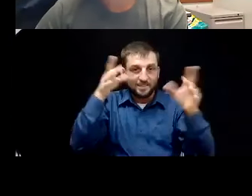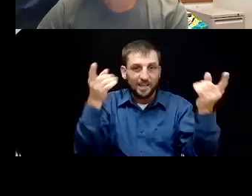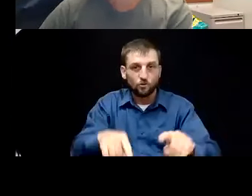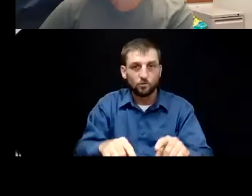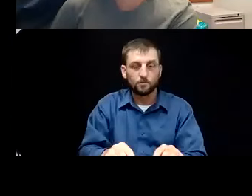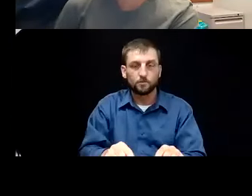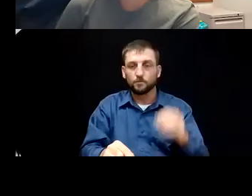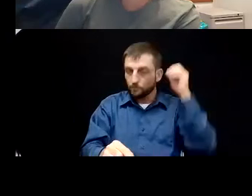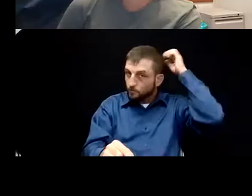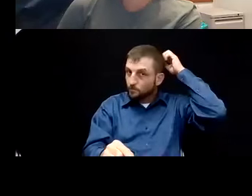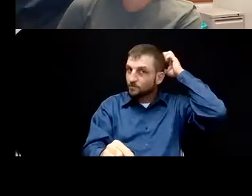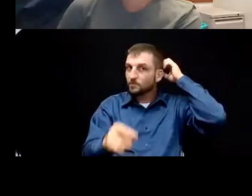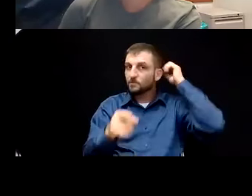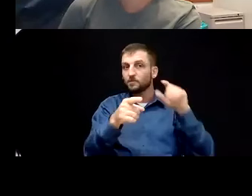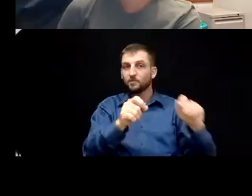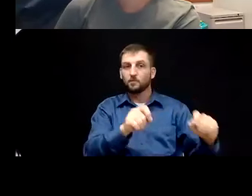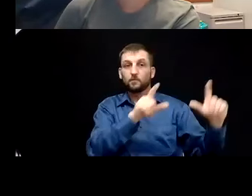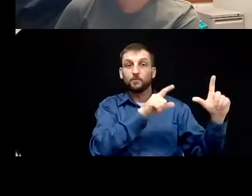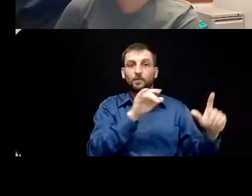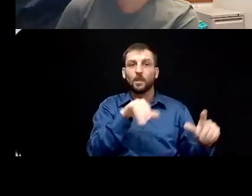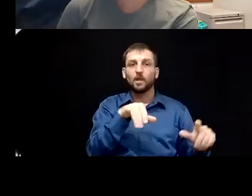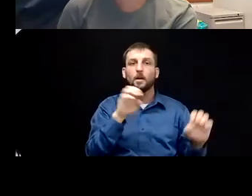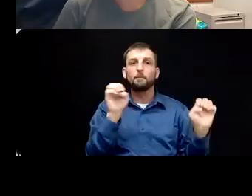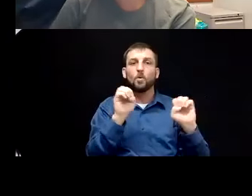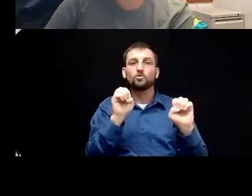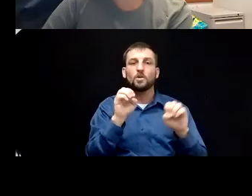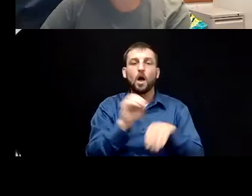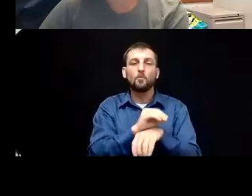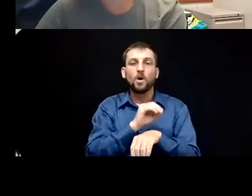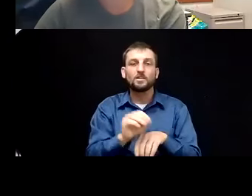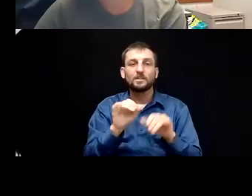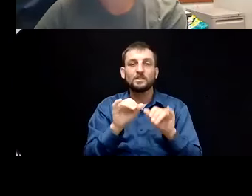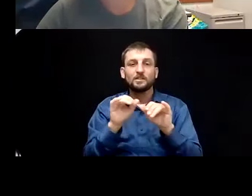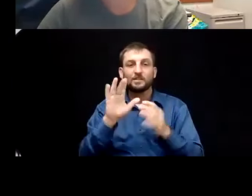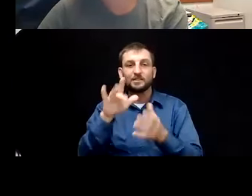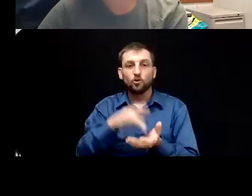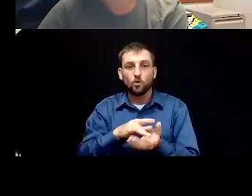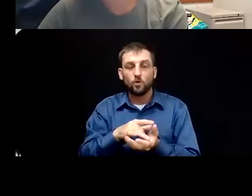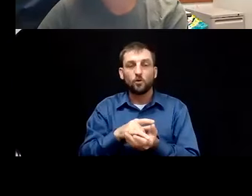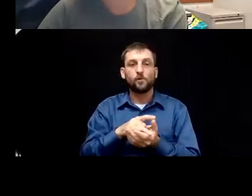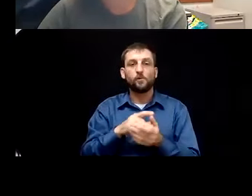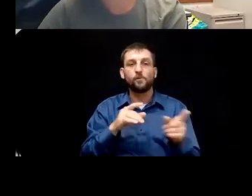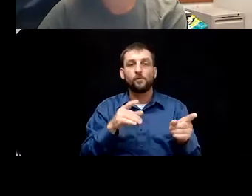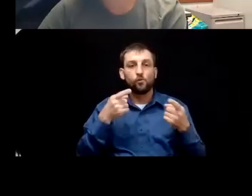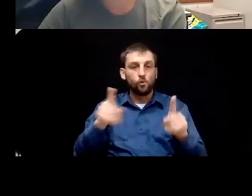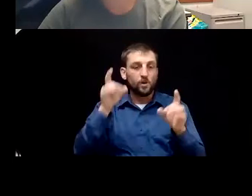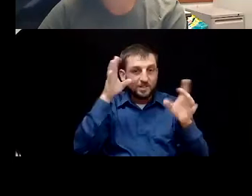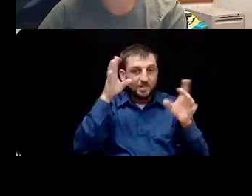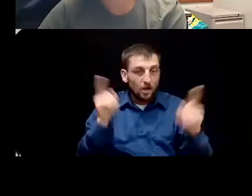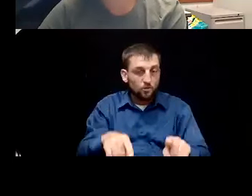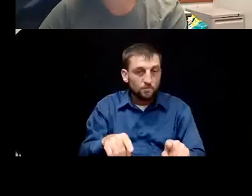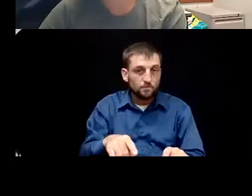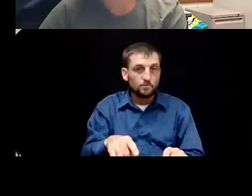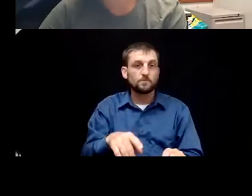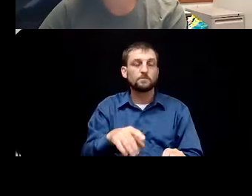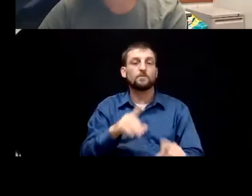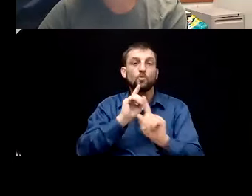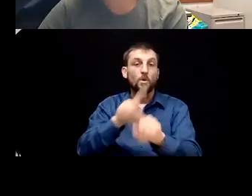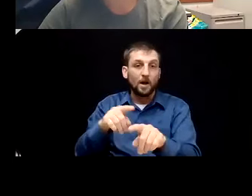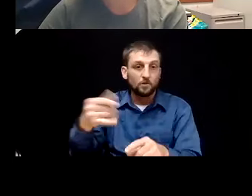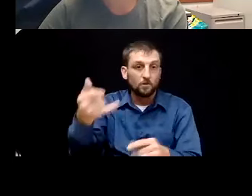This is a little picture of our Emergency Operations Center. When we activate for an emergency or disaster, we respond to activities to support